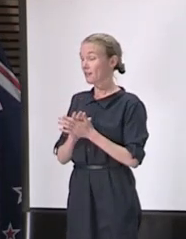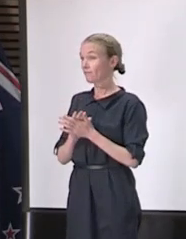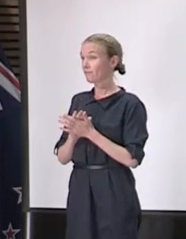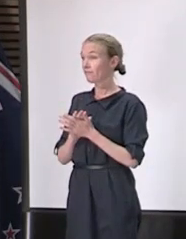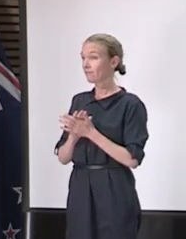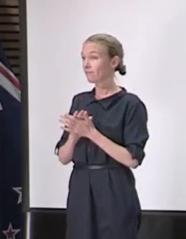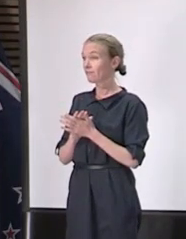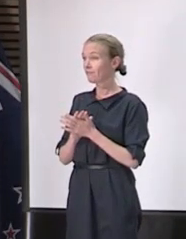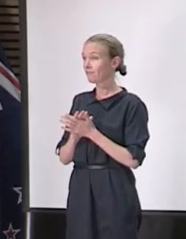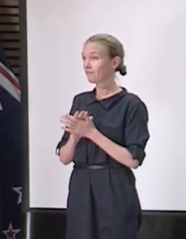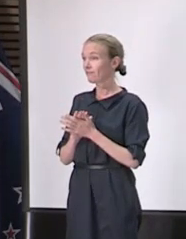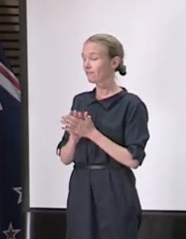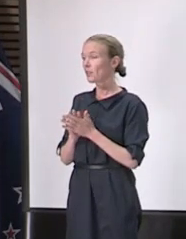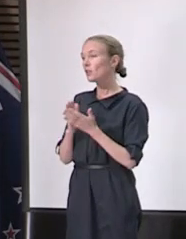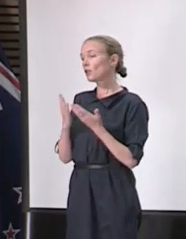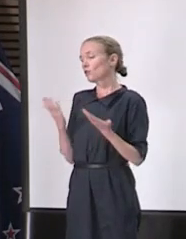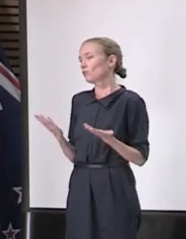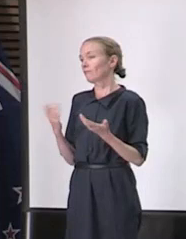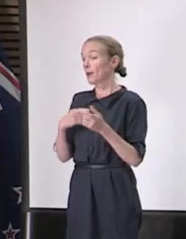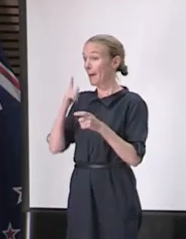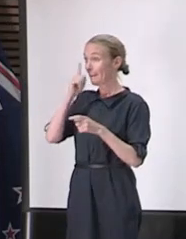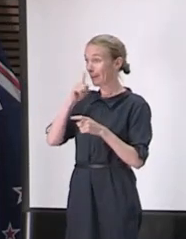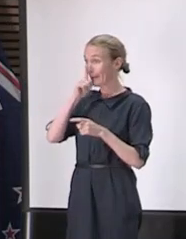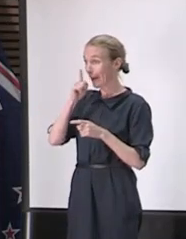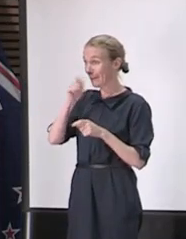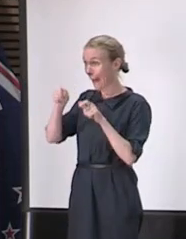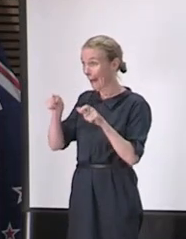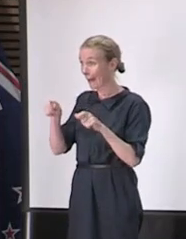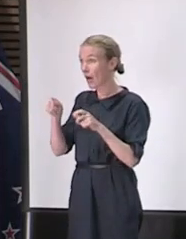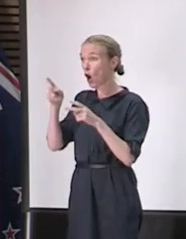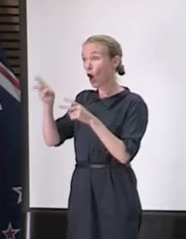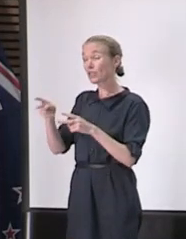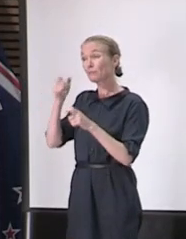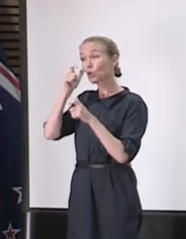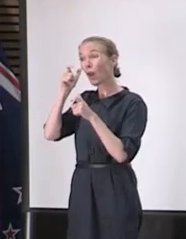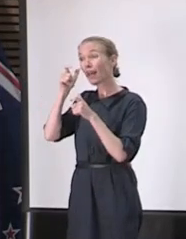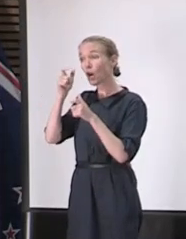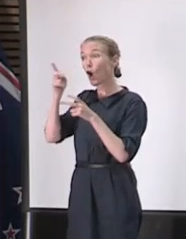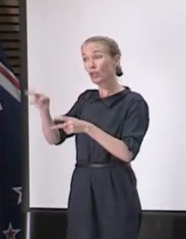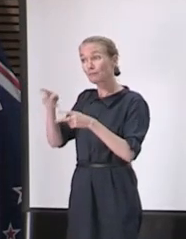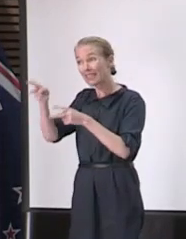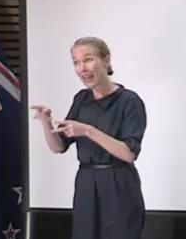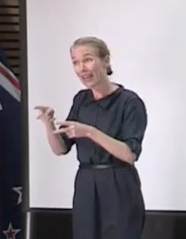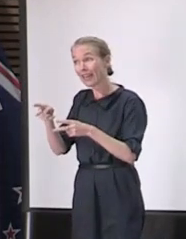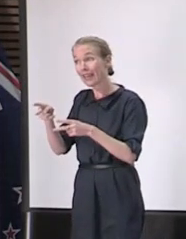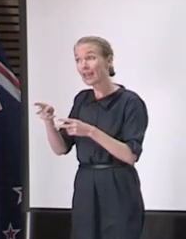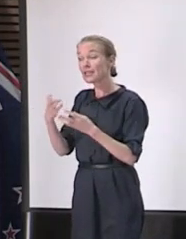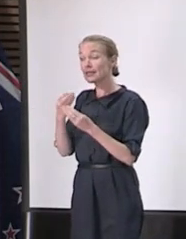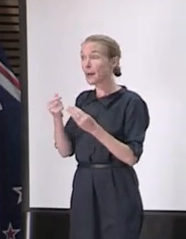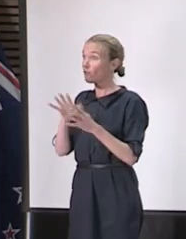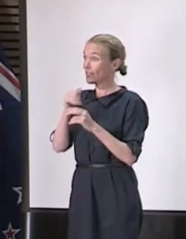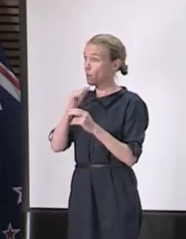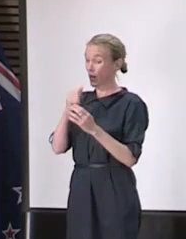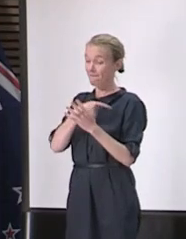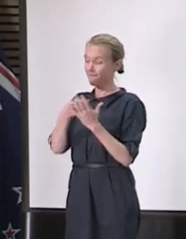not someone's their health status. Most people, if they hear hospital care, will make an assumption about their health status around COVID rather